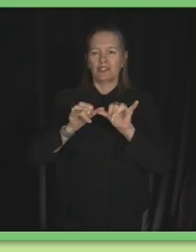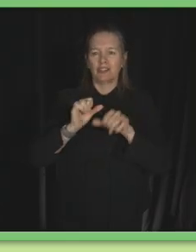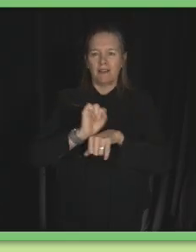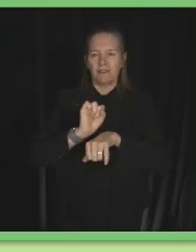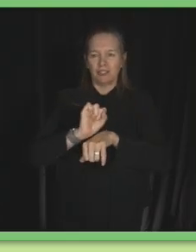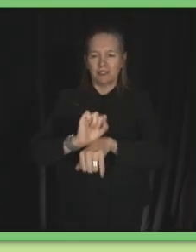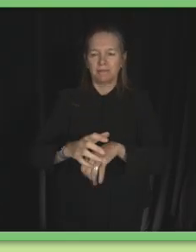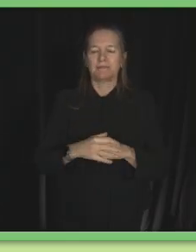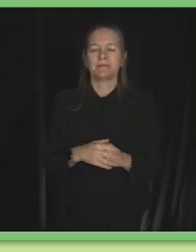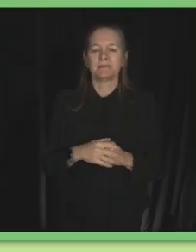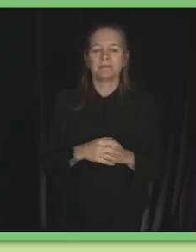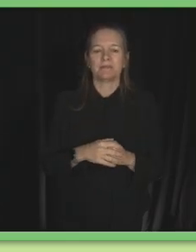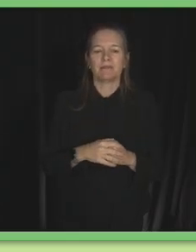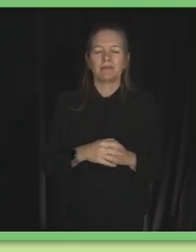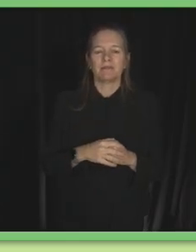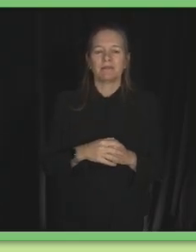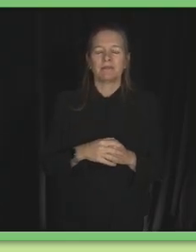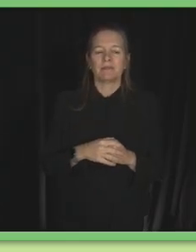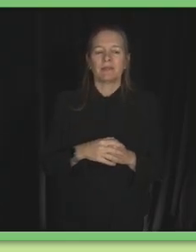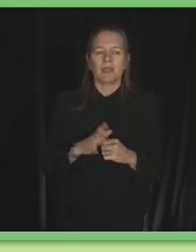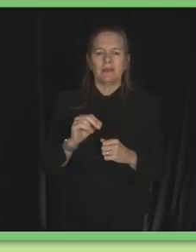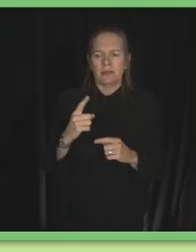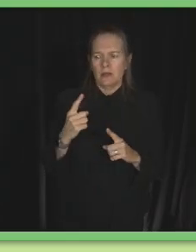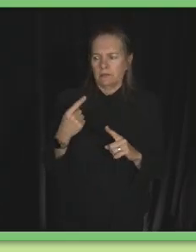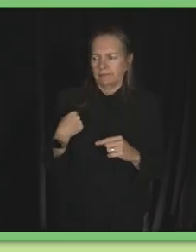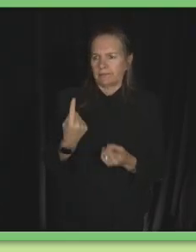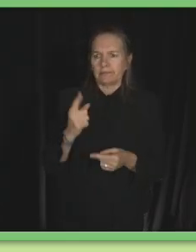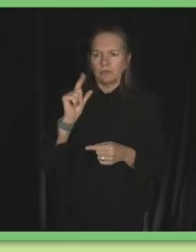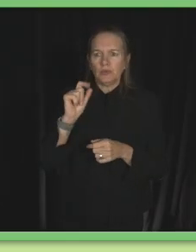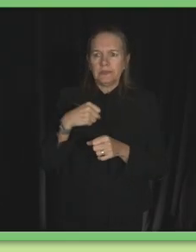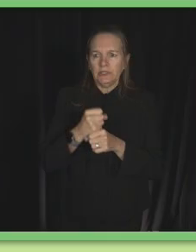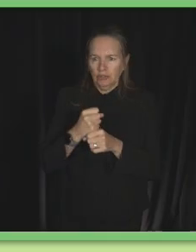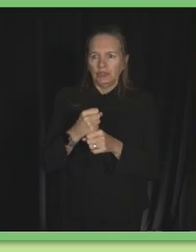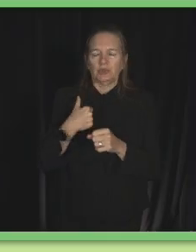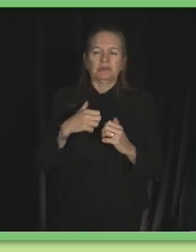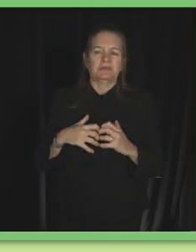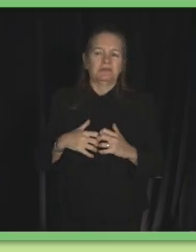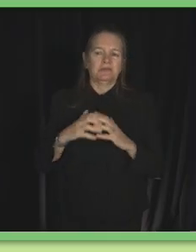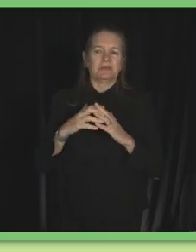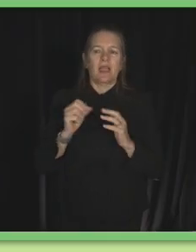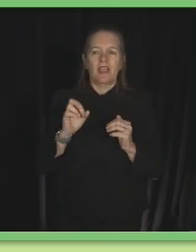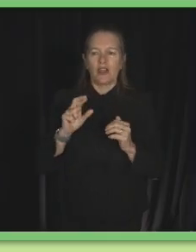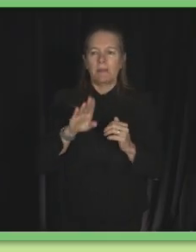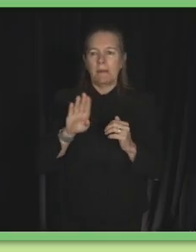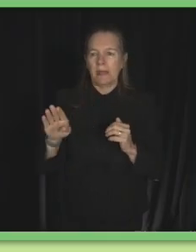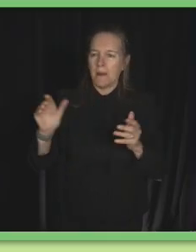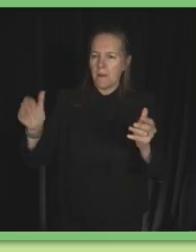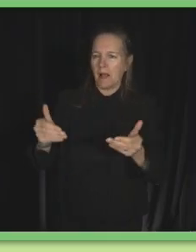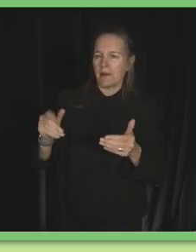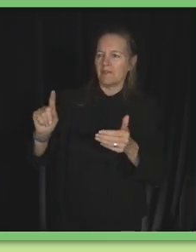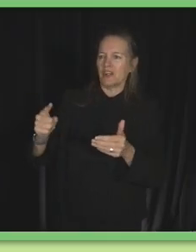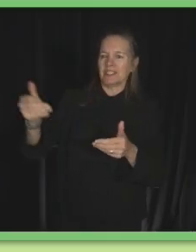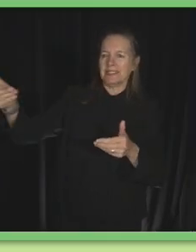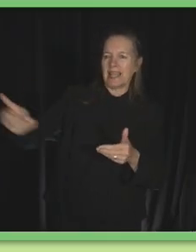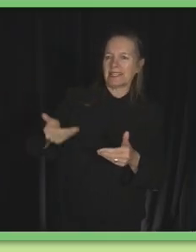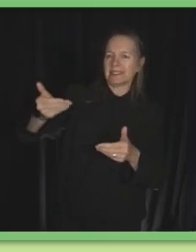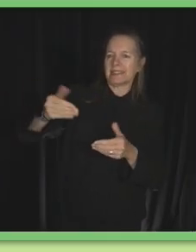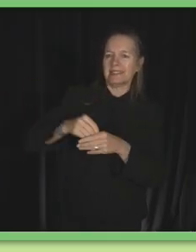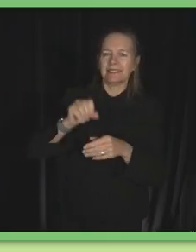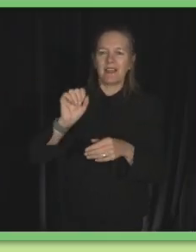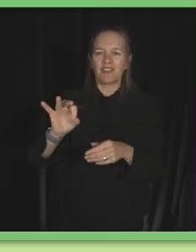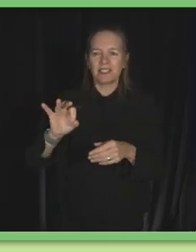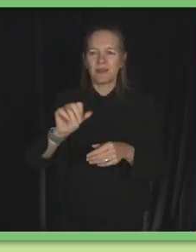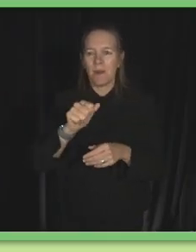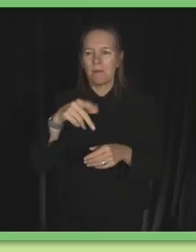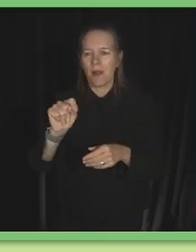So, in the nearly 20 years since Airbnb's founders welcomed the first guests into their San Francisco apartment, we've had a front row seat